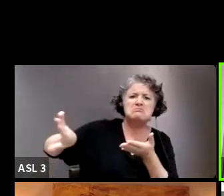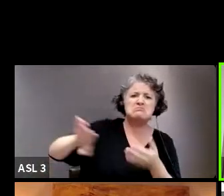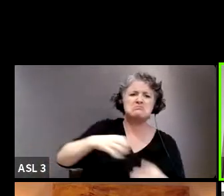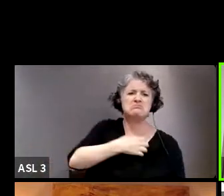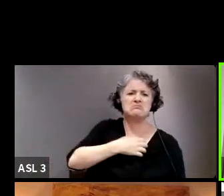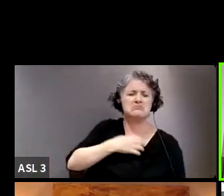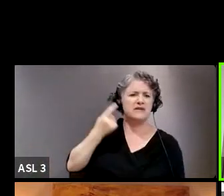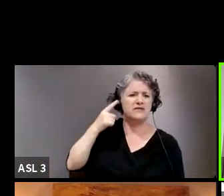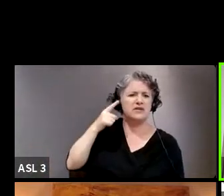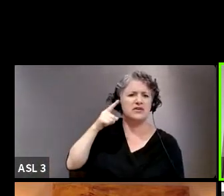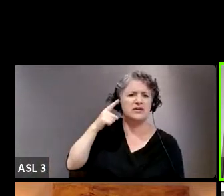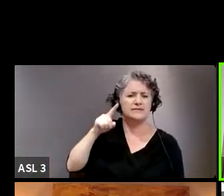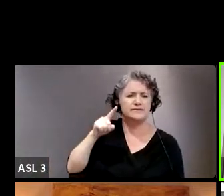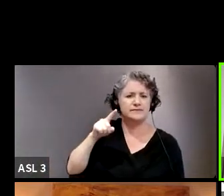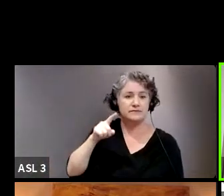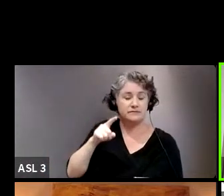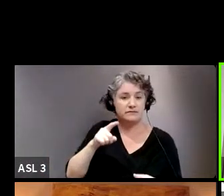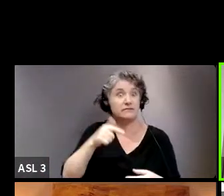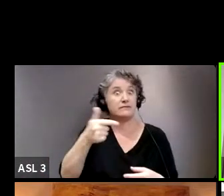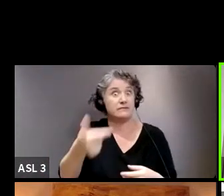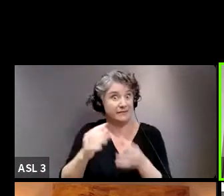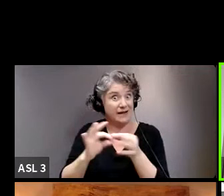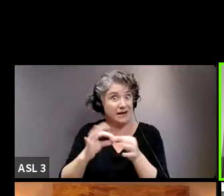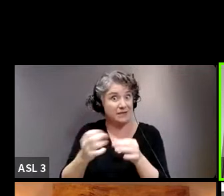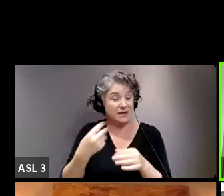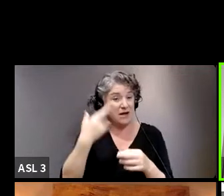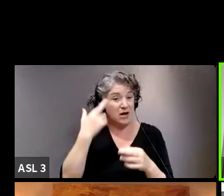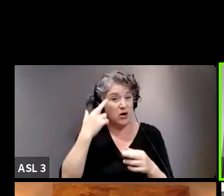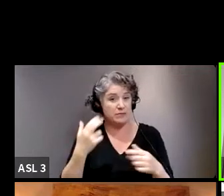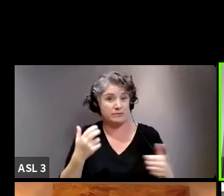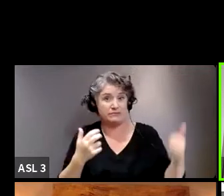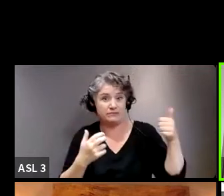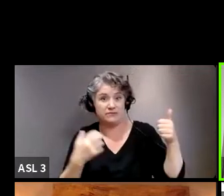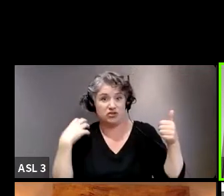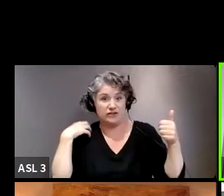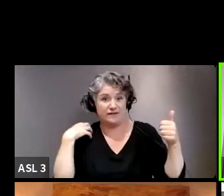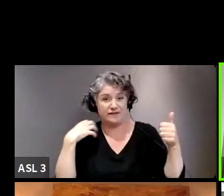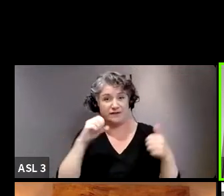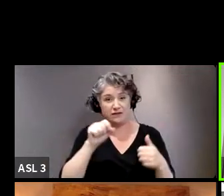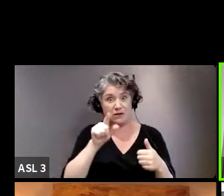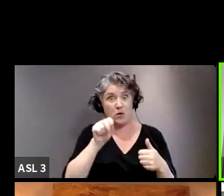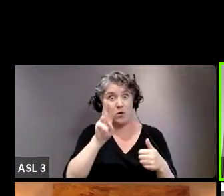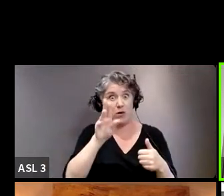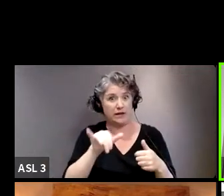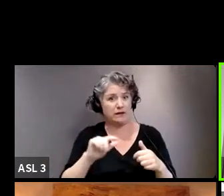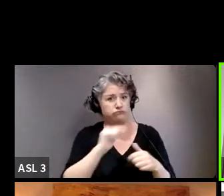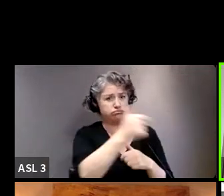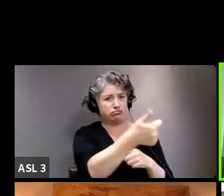after you comment hope uh she slowly can comment to this as well